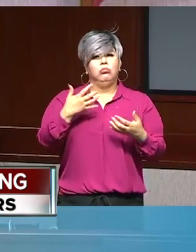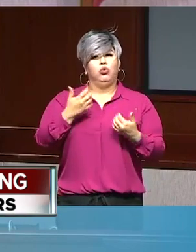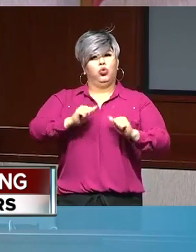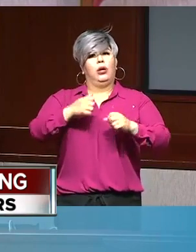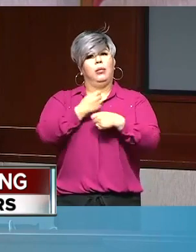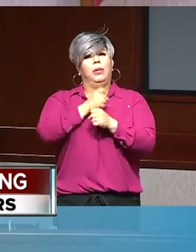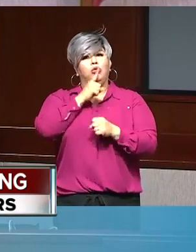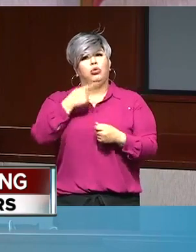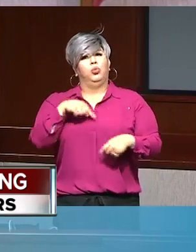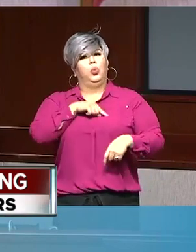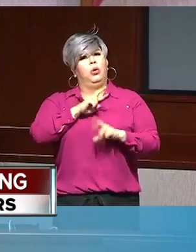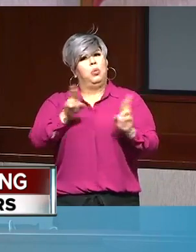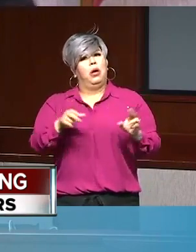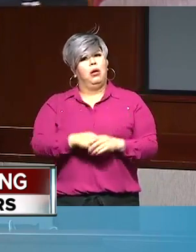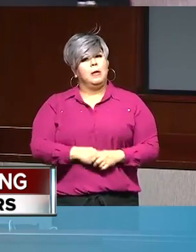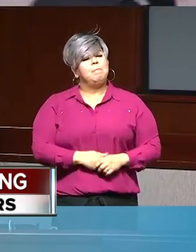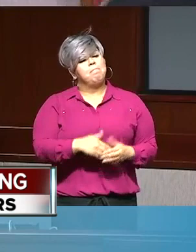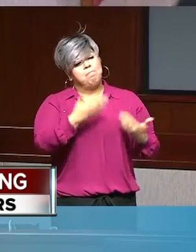Okay, thank you. Thank you.